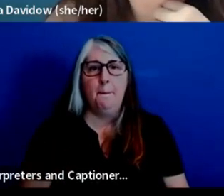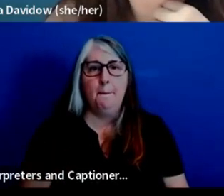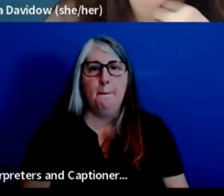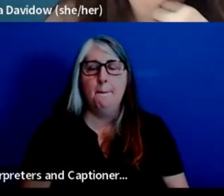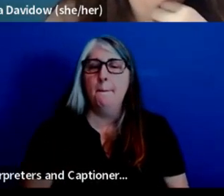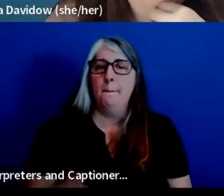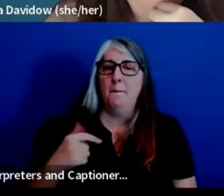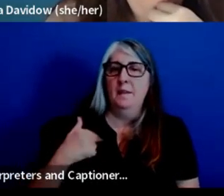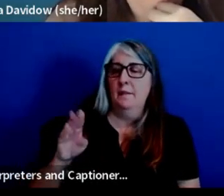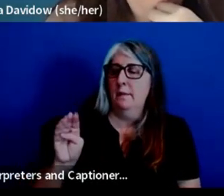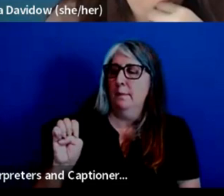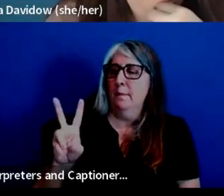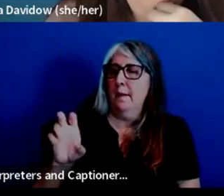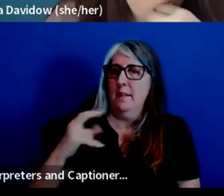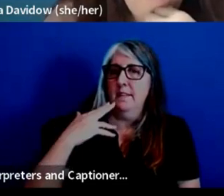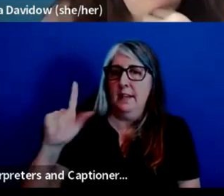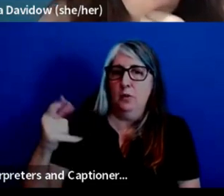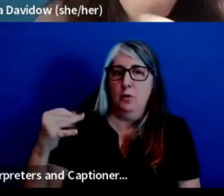Bevan, thank you, Thomas. Sarah.